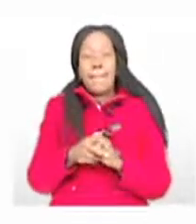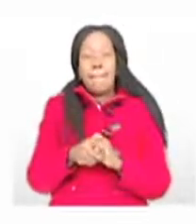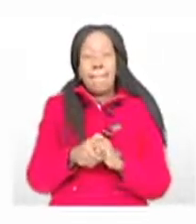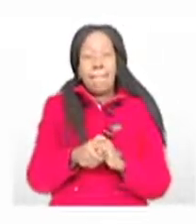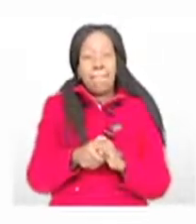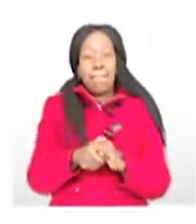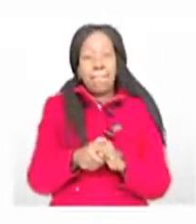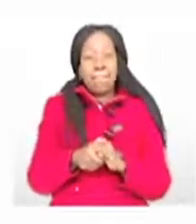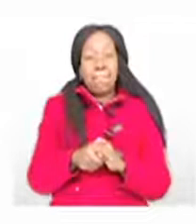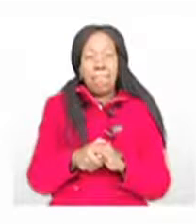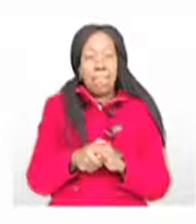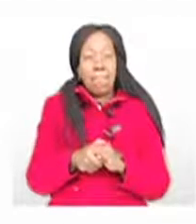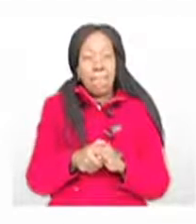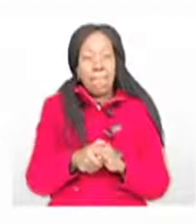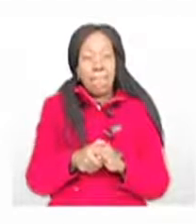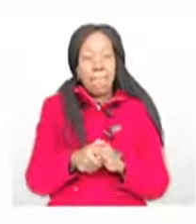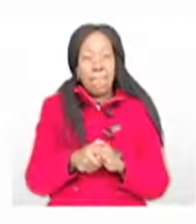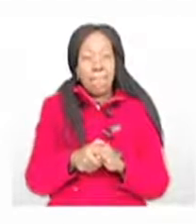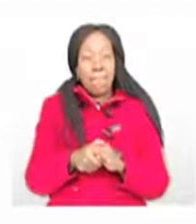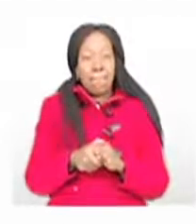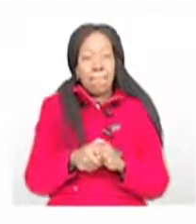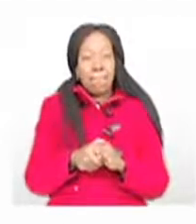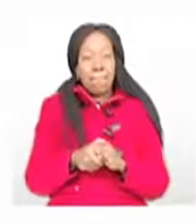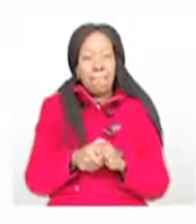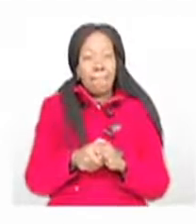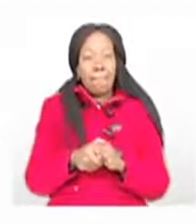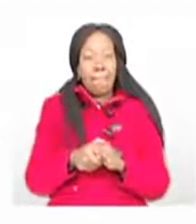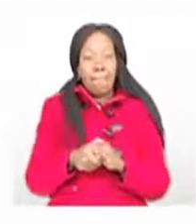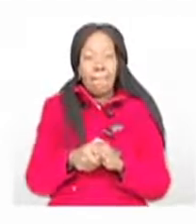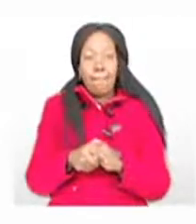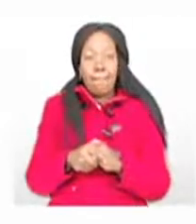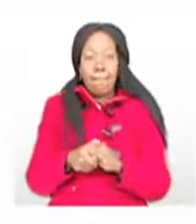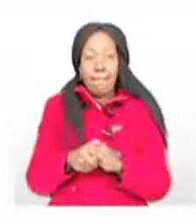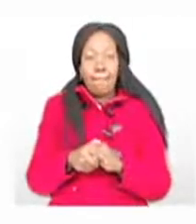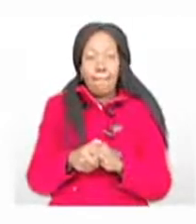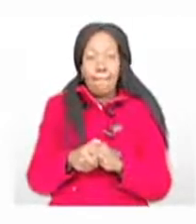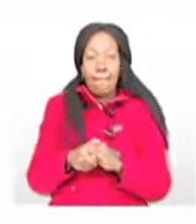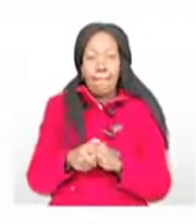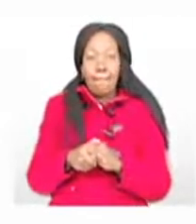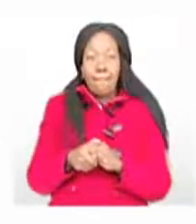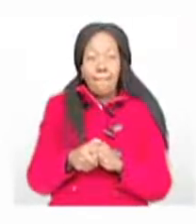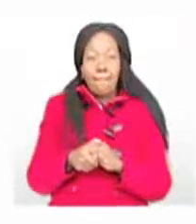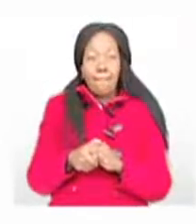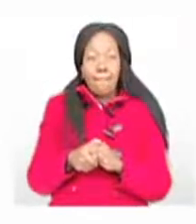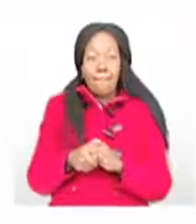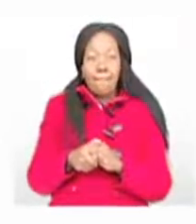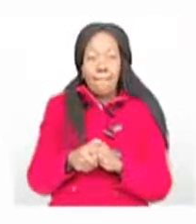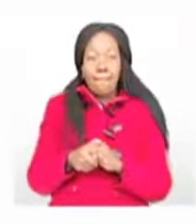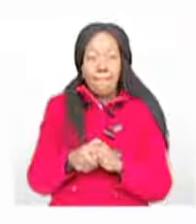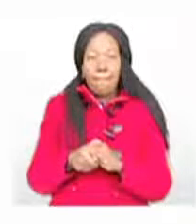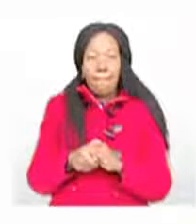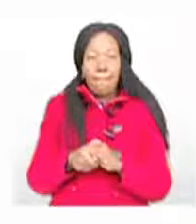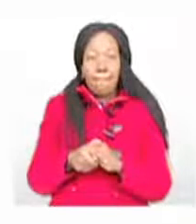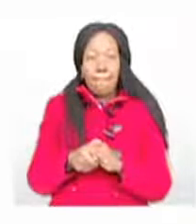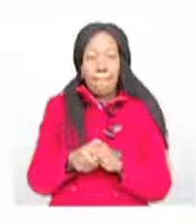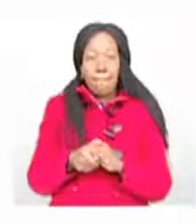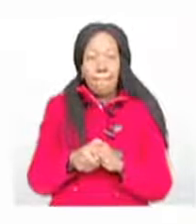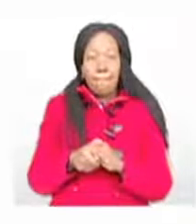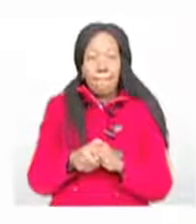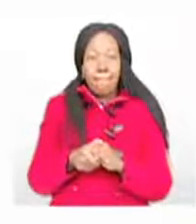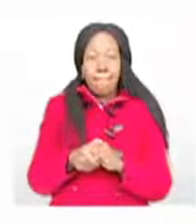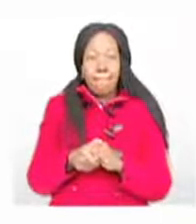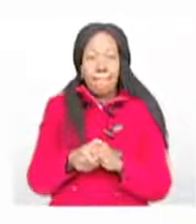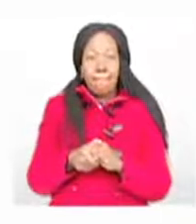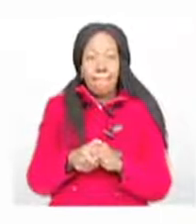the dot is. We go down all the way as the arrow shows us in our booklet. Can